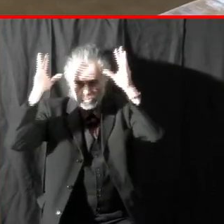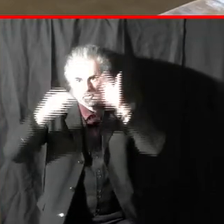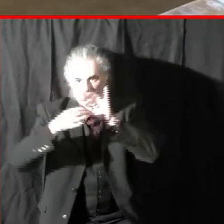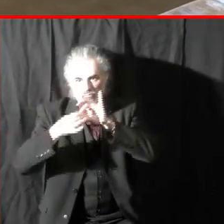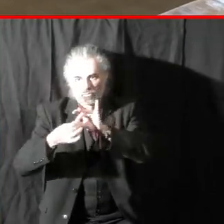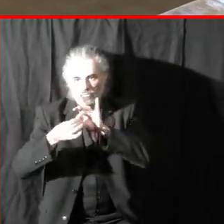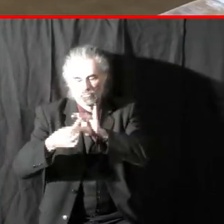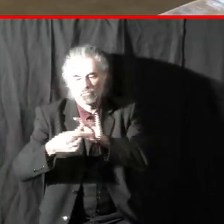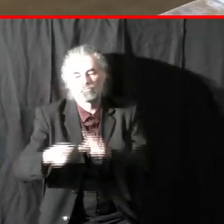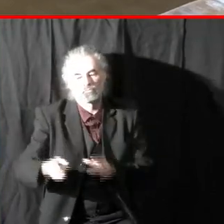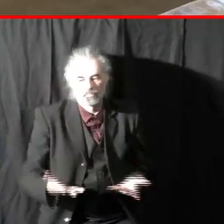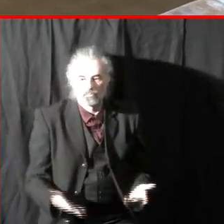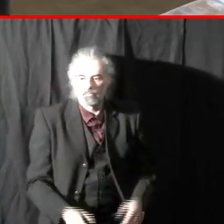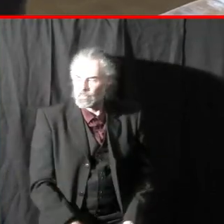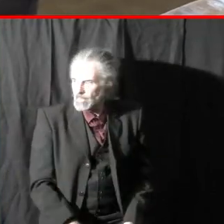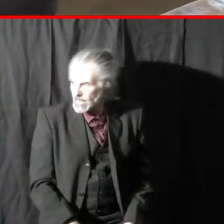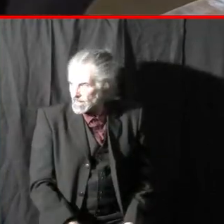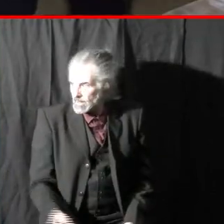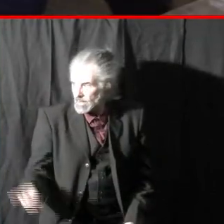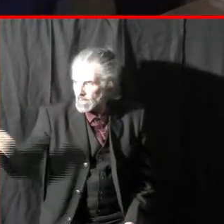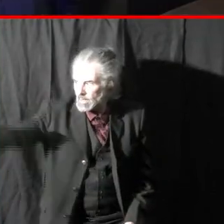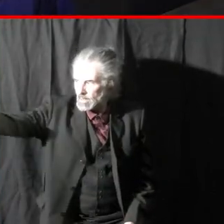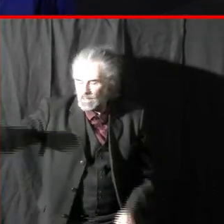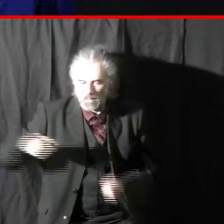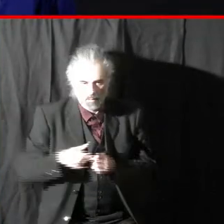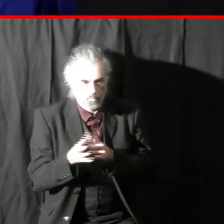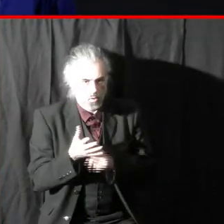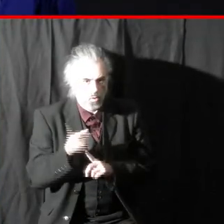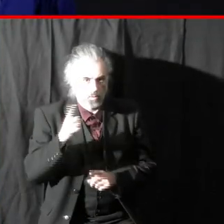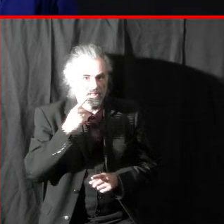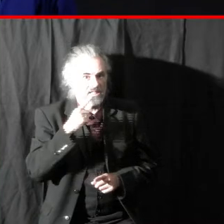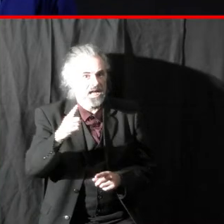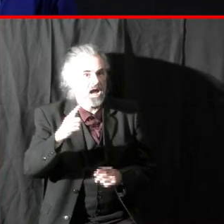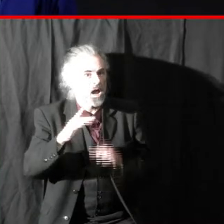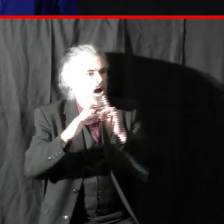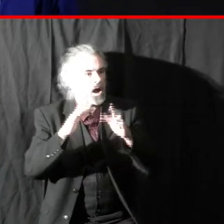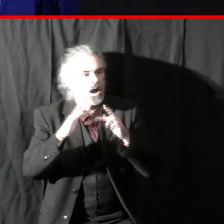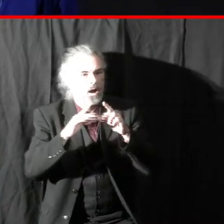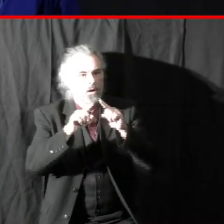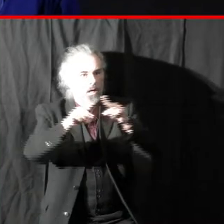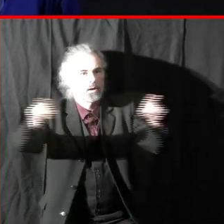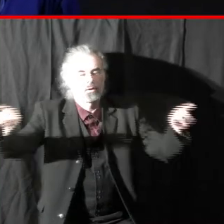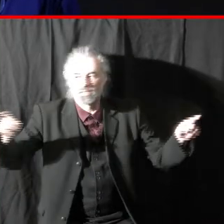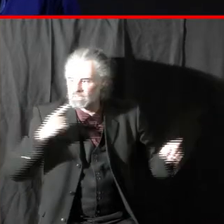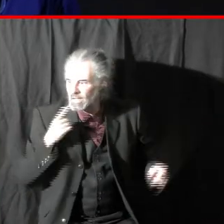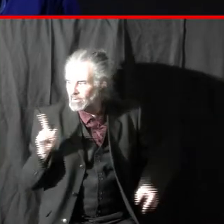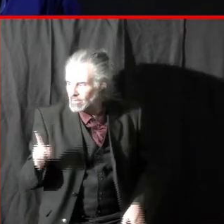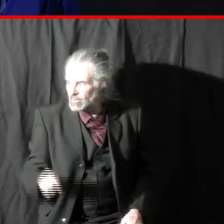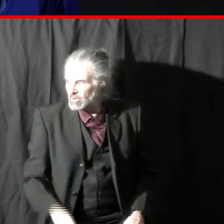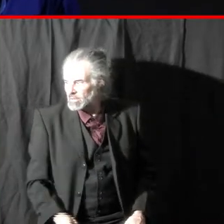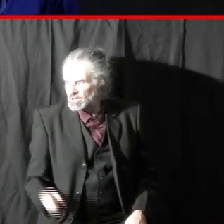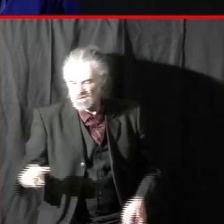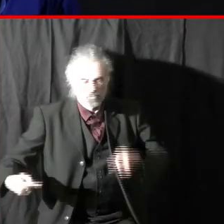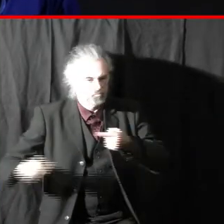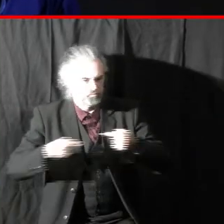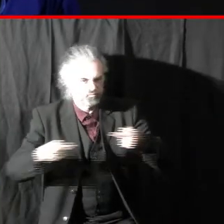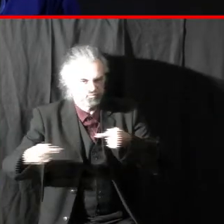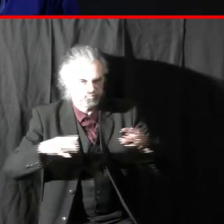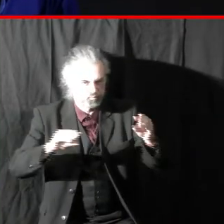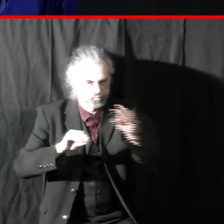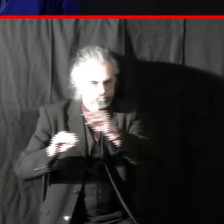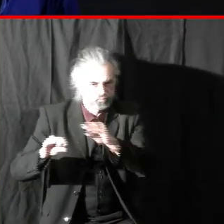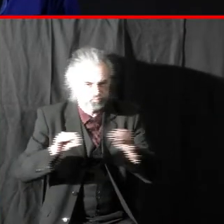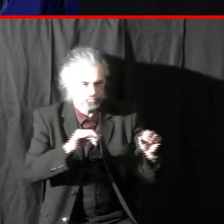Thank you. Oh, Paul's got his hand up. What are they saying out in the real world? Well, there's a raging conversation happening in the YouTube